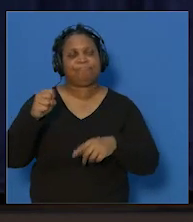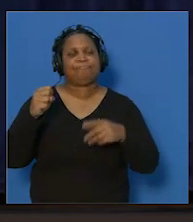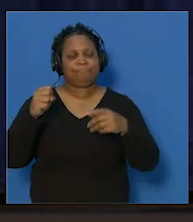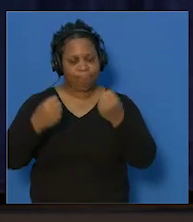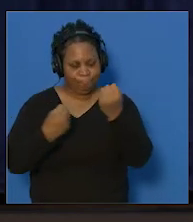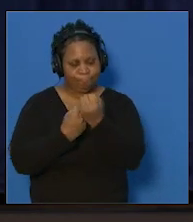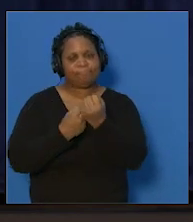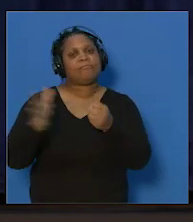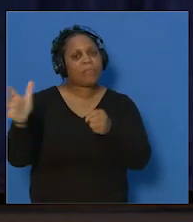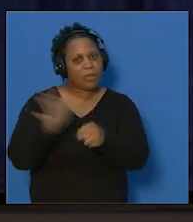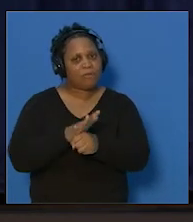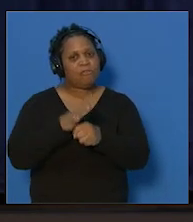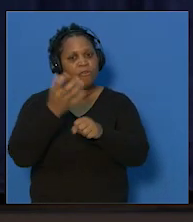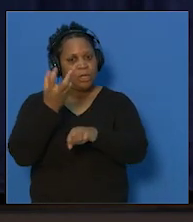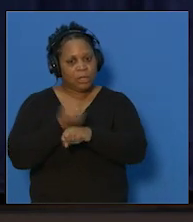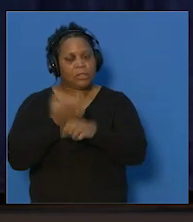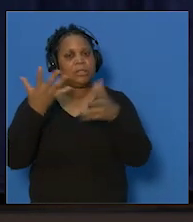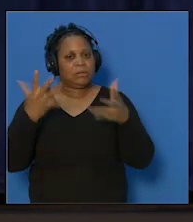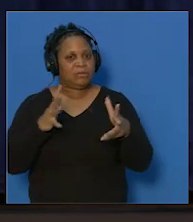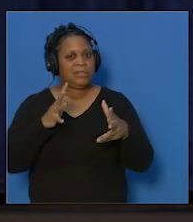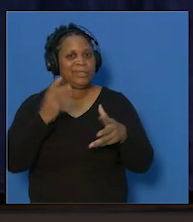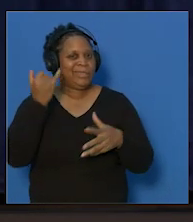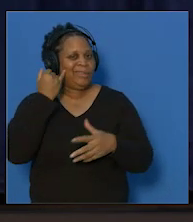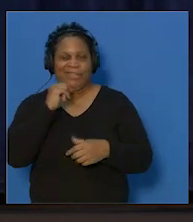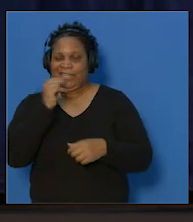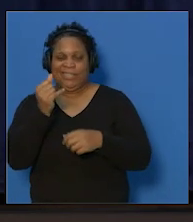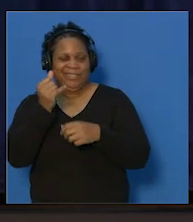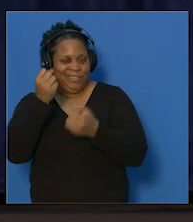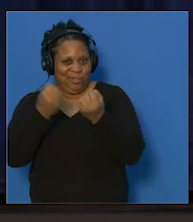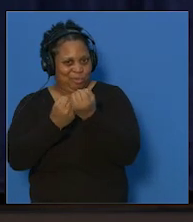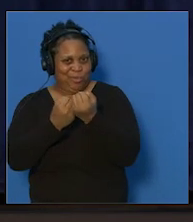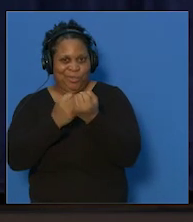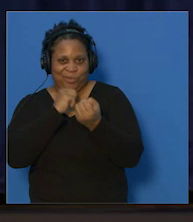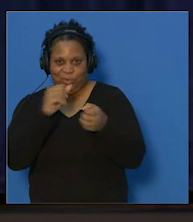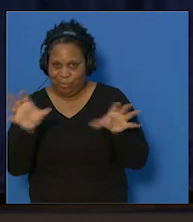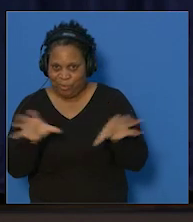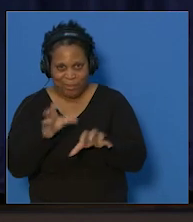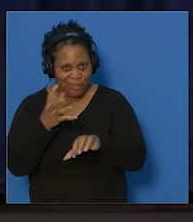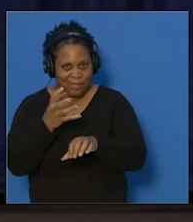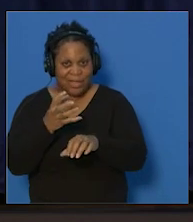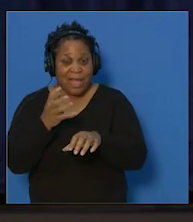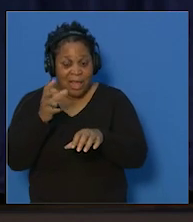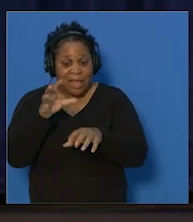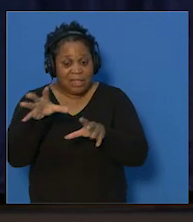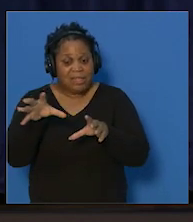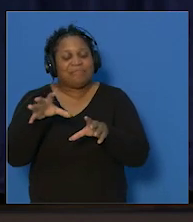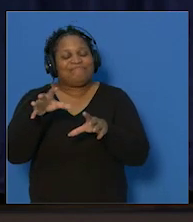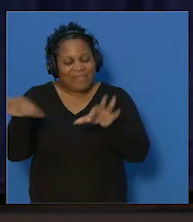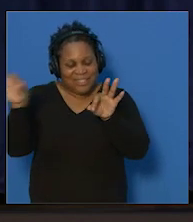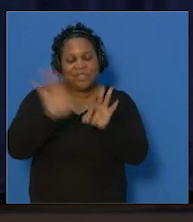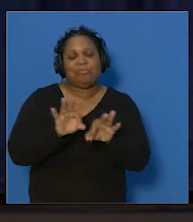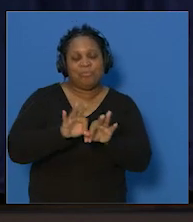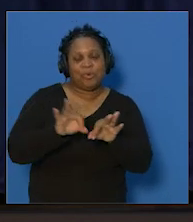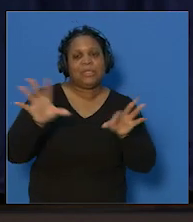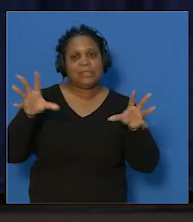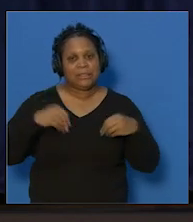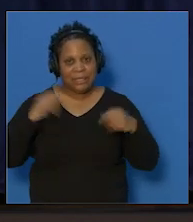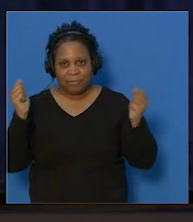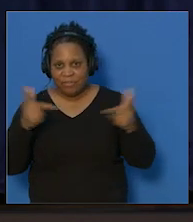in place. If I did not support, we would not be doing it. And I think that it's important to take everything in the context of what we